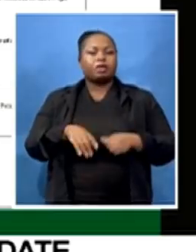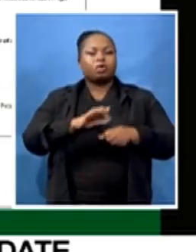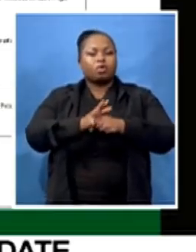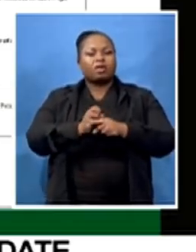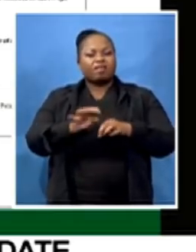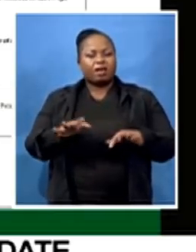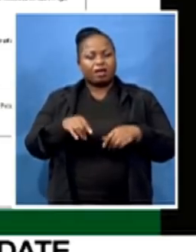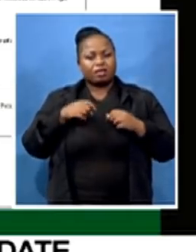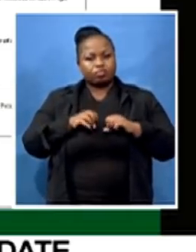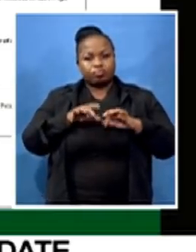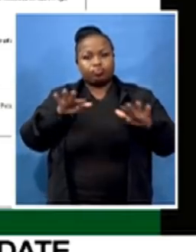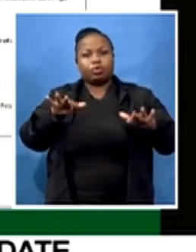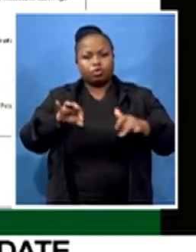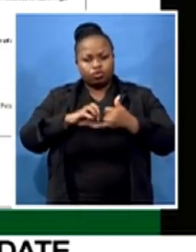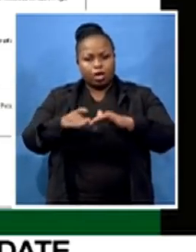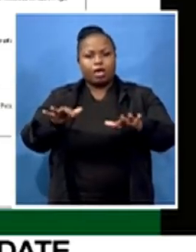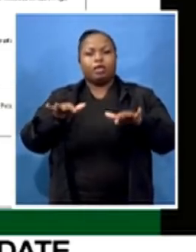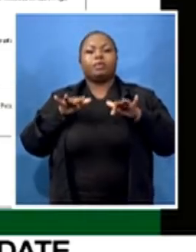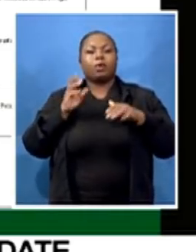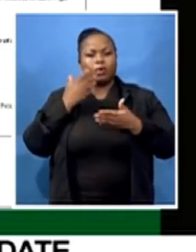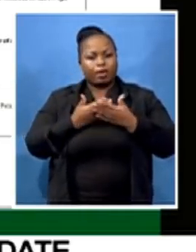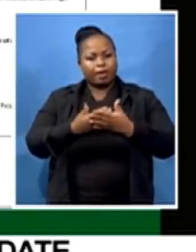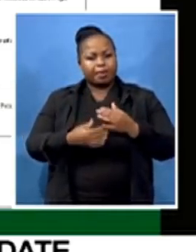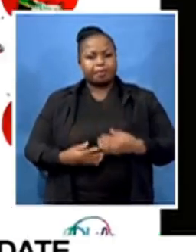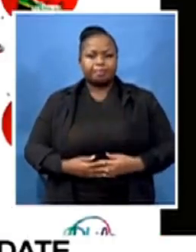spread of the infection. Then we deal with